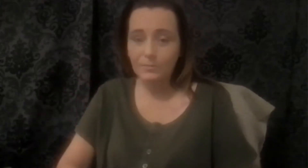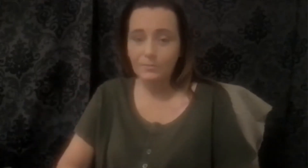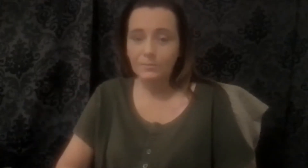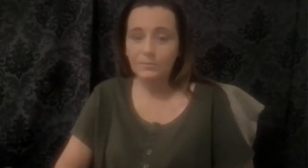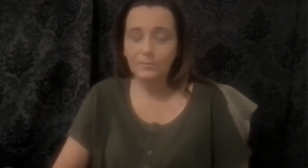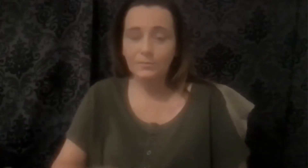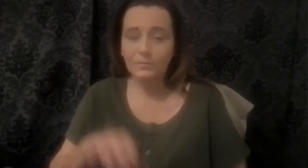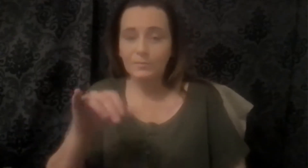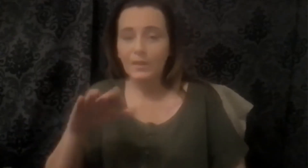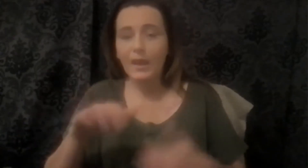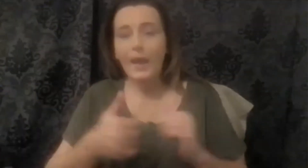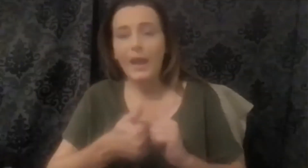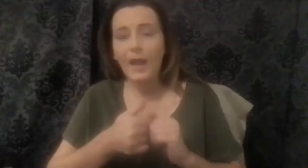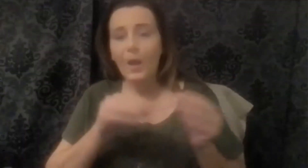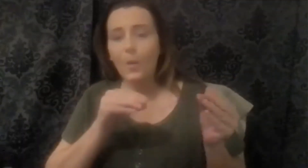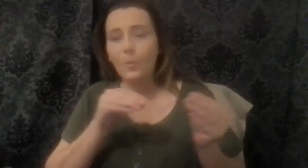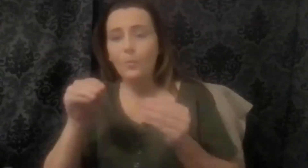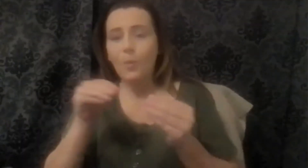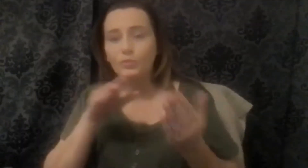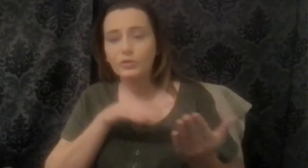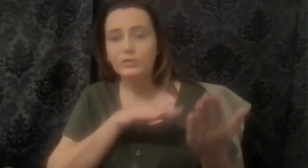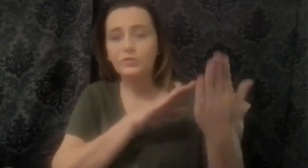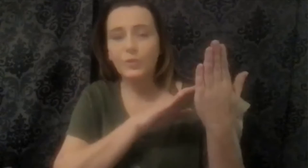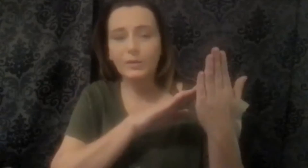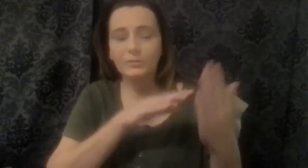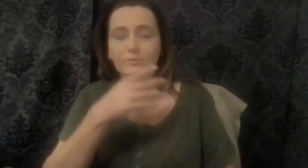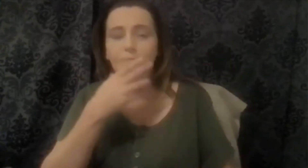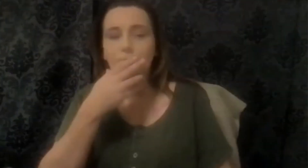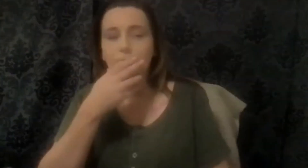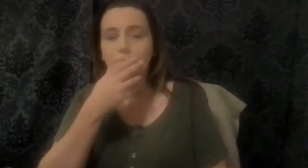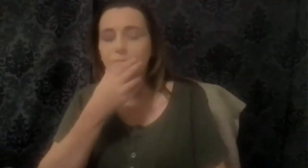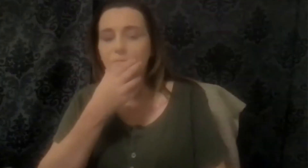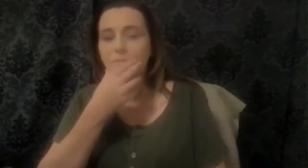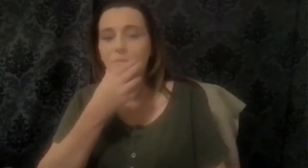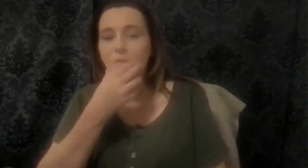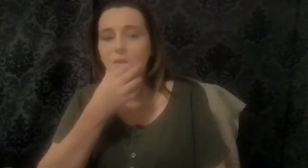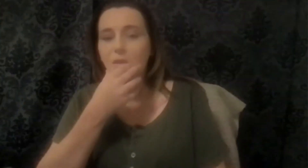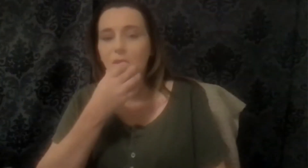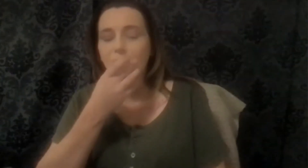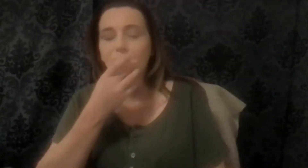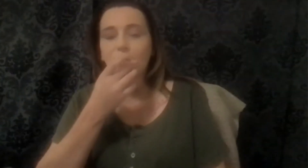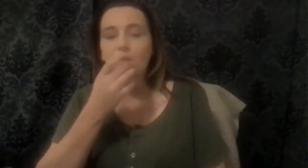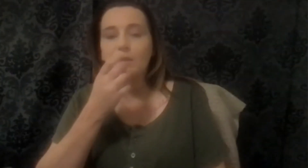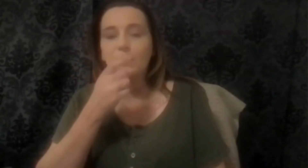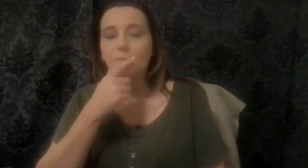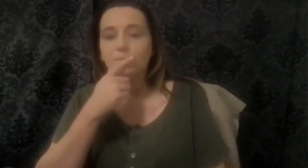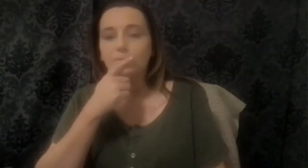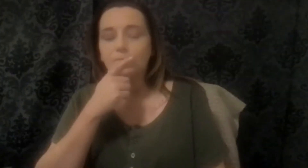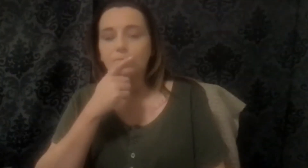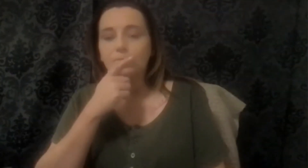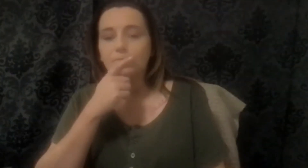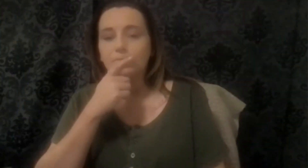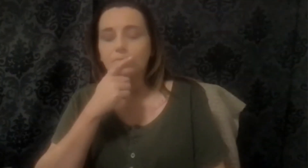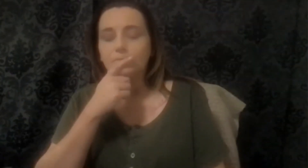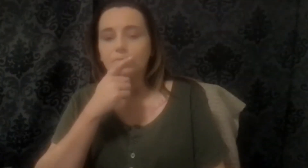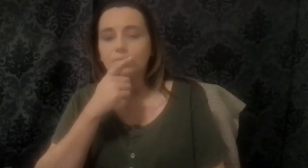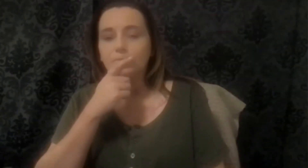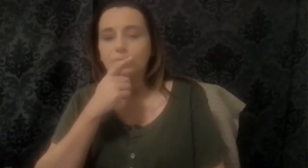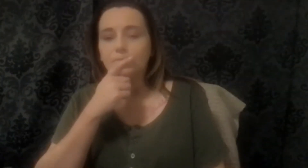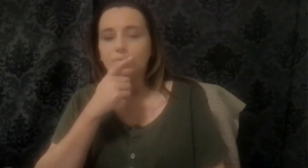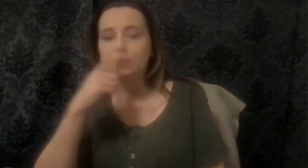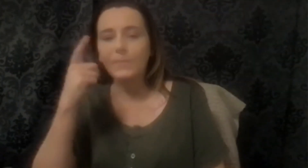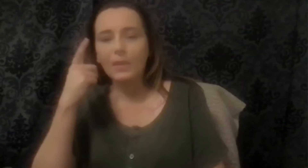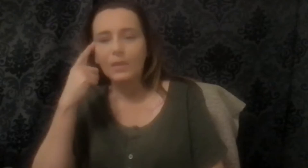How motions get addressed. Okay, Not going back and stuff like that. I thought Jorge was talking about